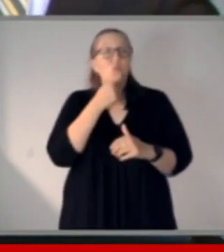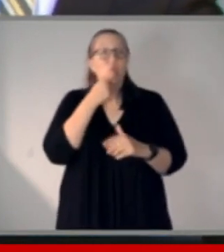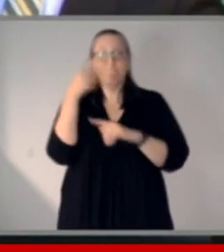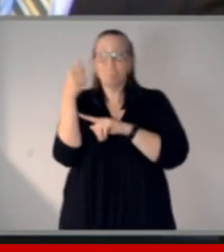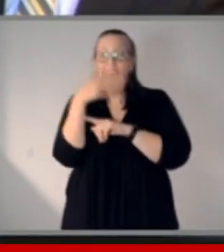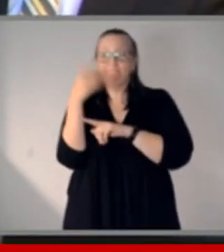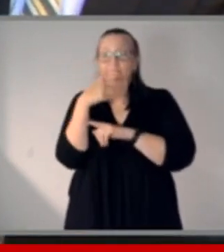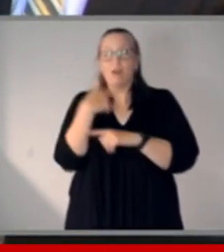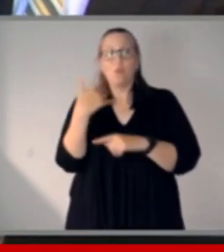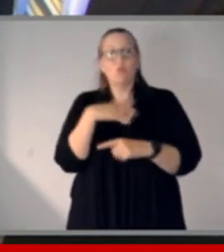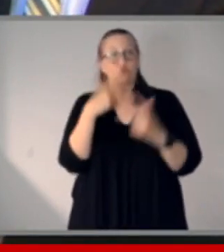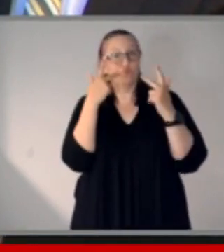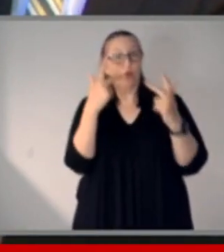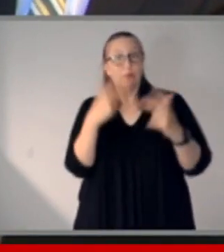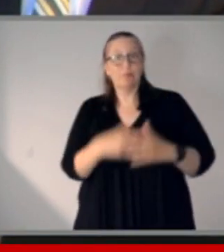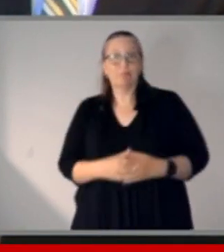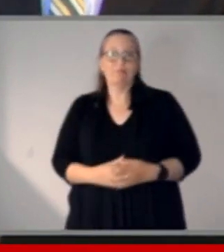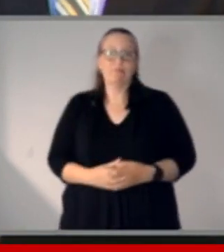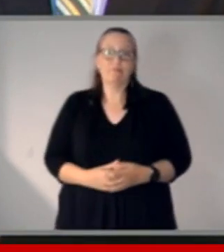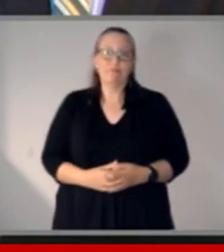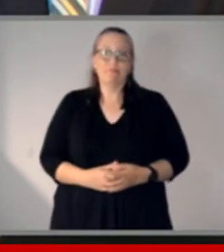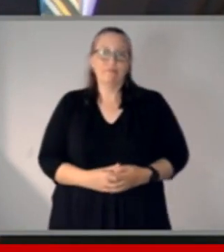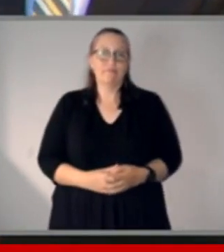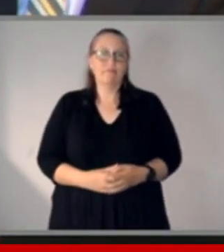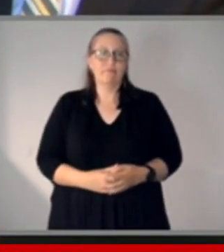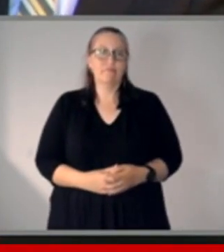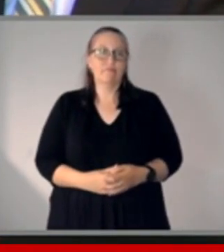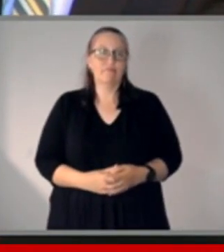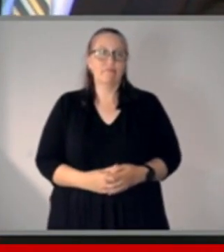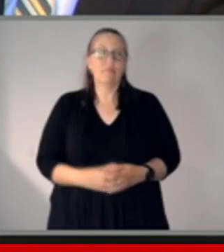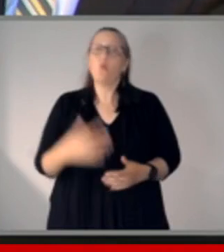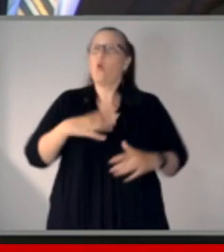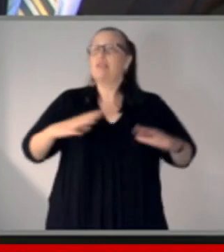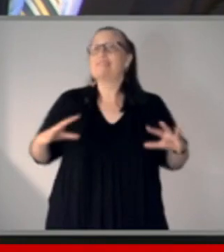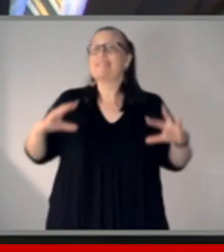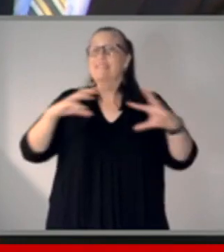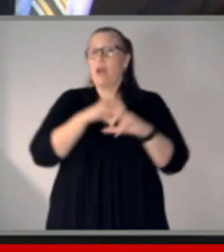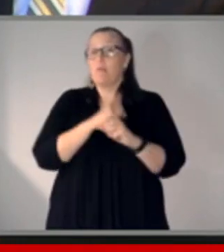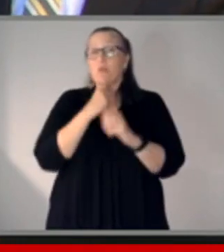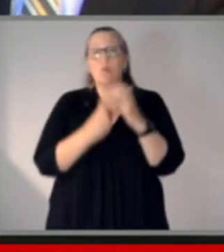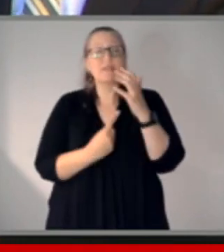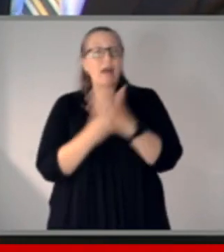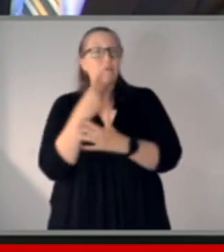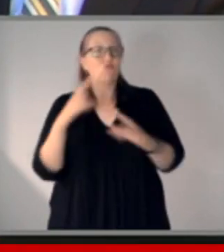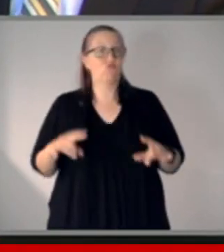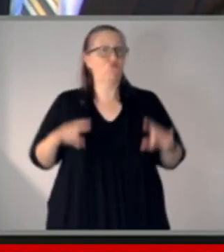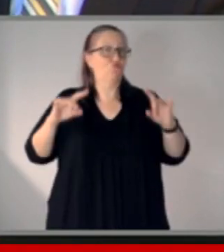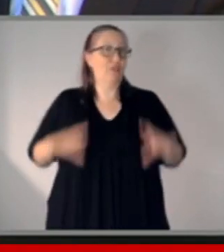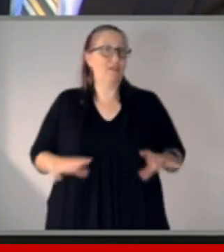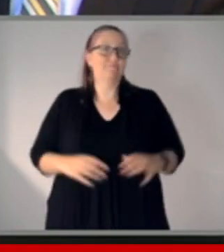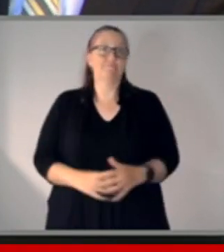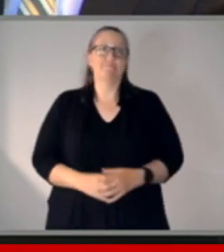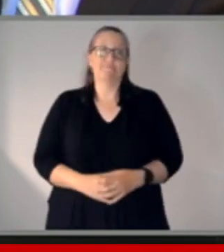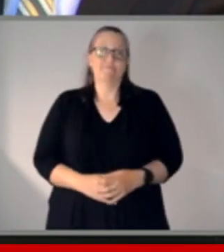So just to summarise the situation in Australia at the moment, make a couple of brief comments about what's